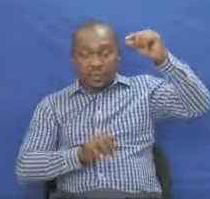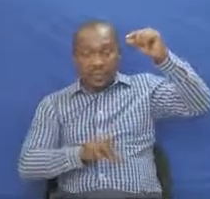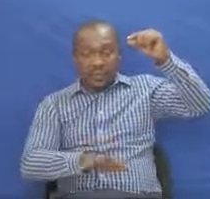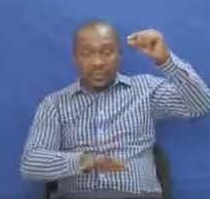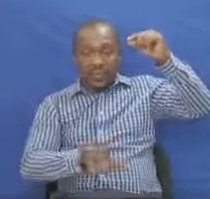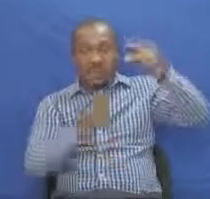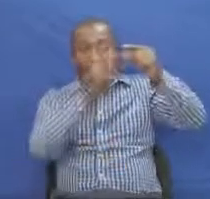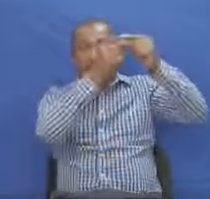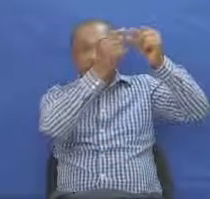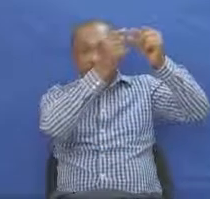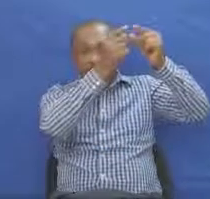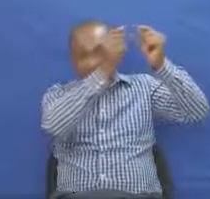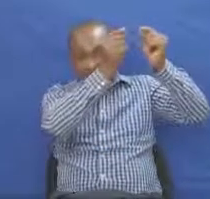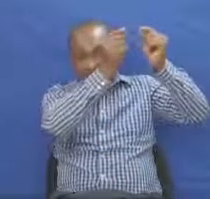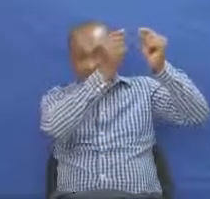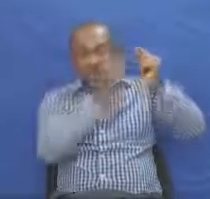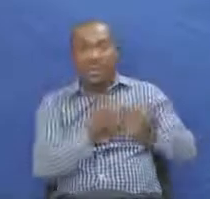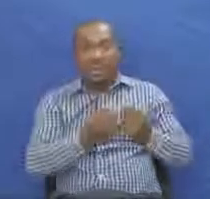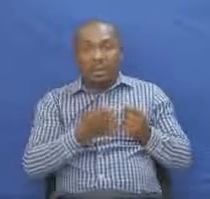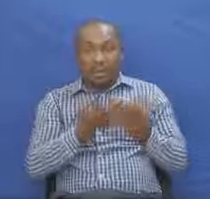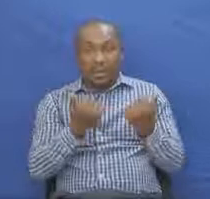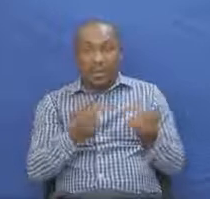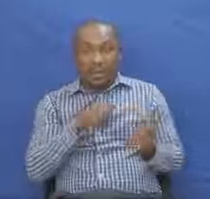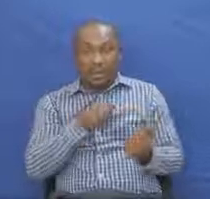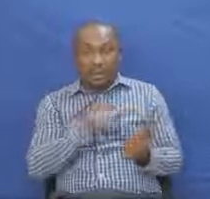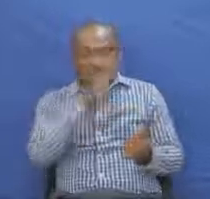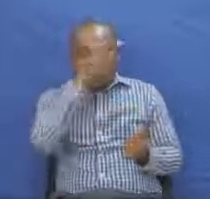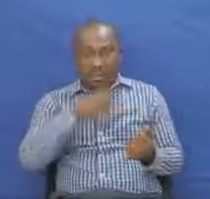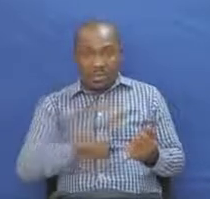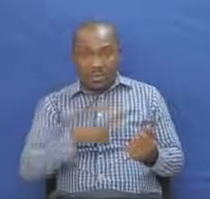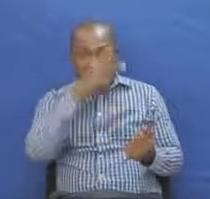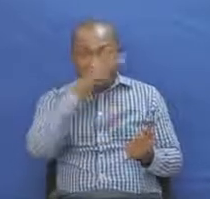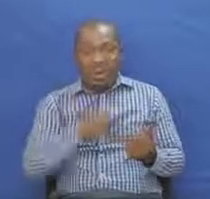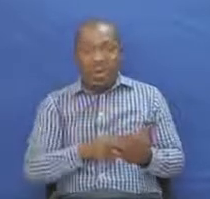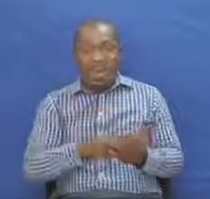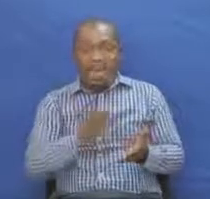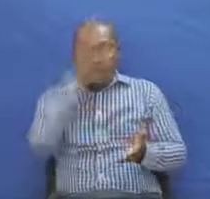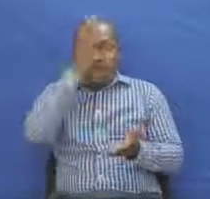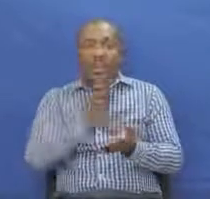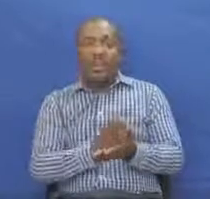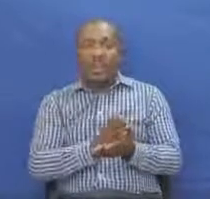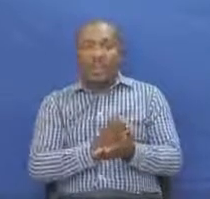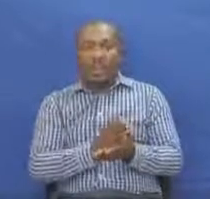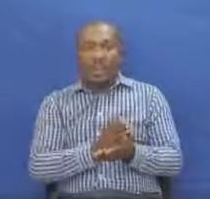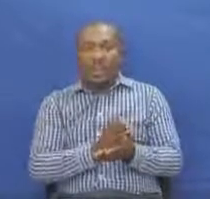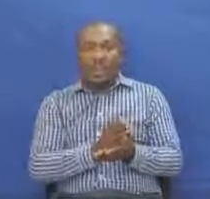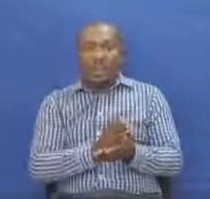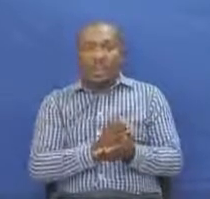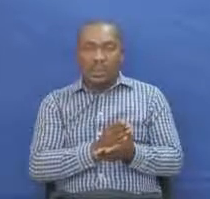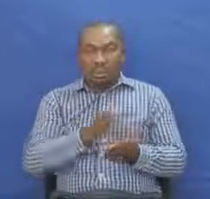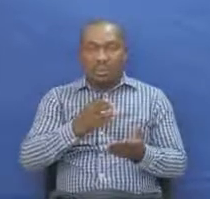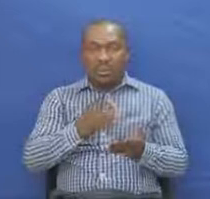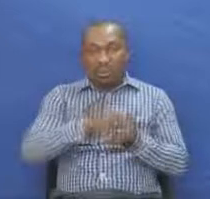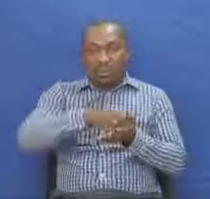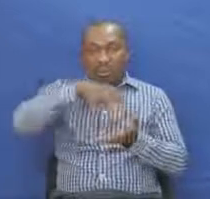These are the region where there is a very active dividing cells, which means in roots tips and in shoot